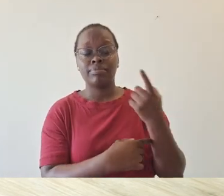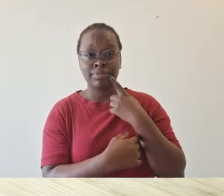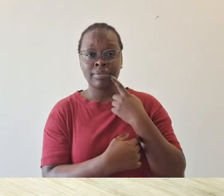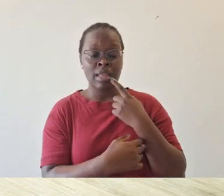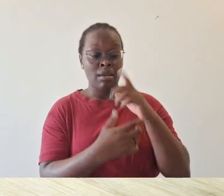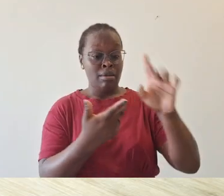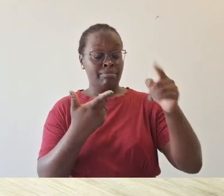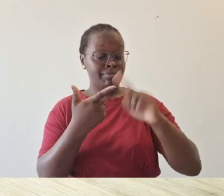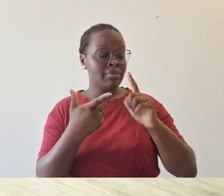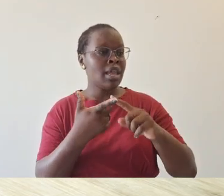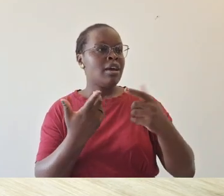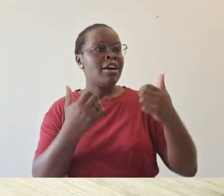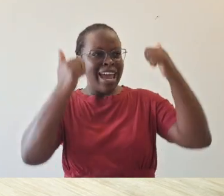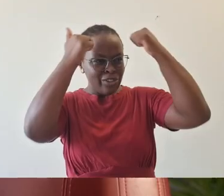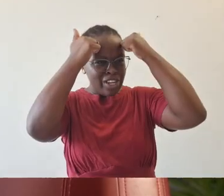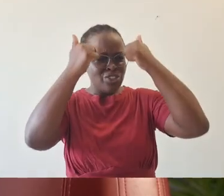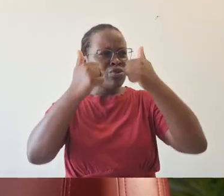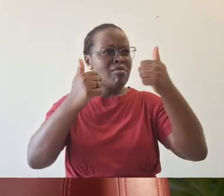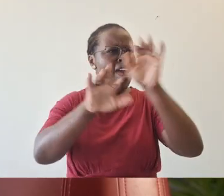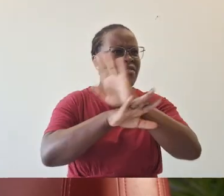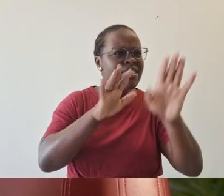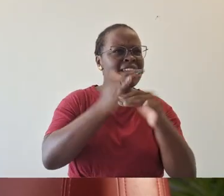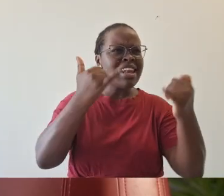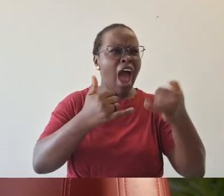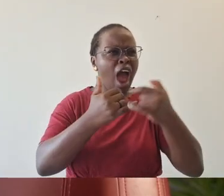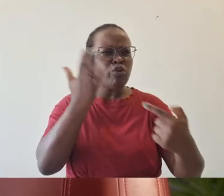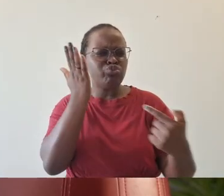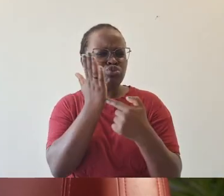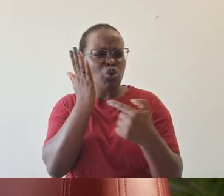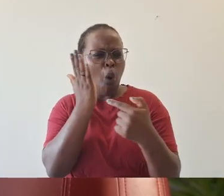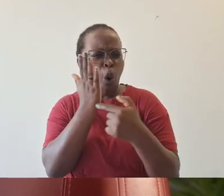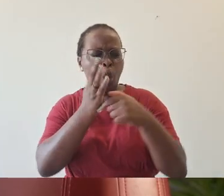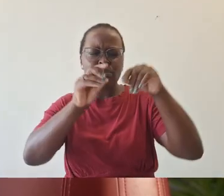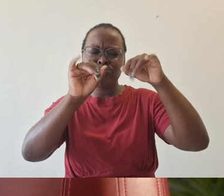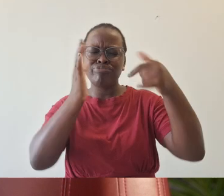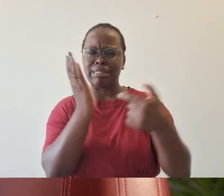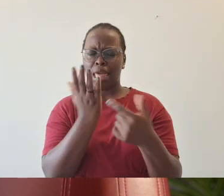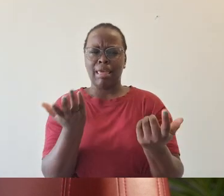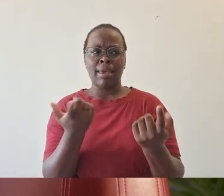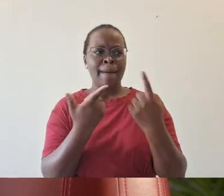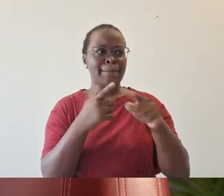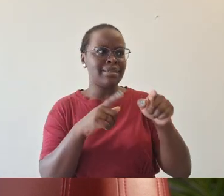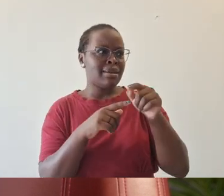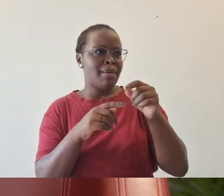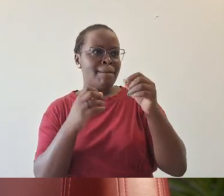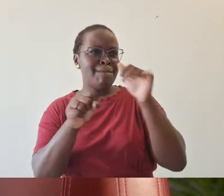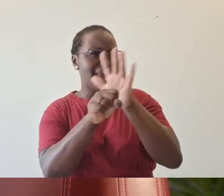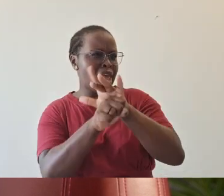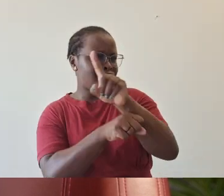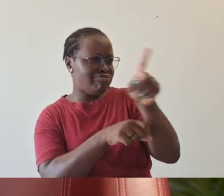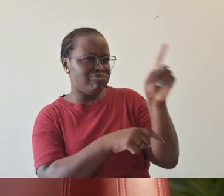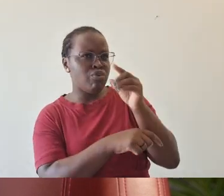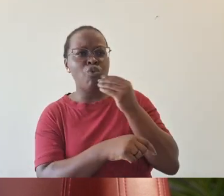really low tech or even not there at all, because again, in the arid and semi-arid that we tested,